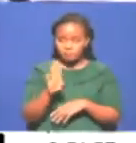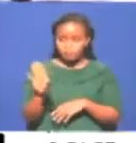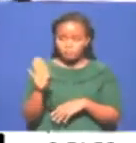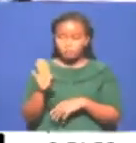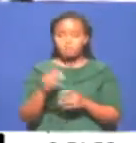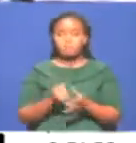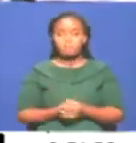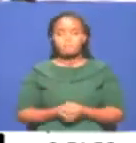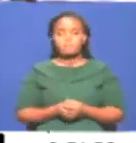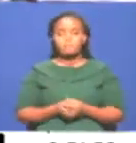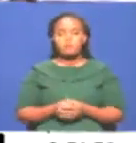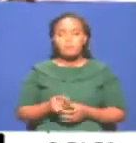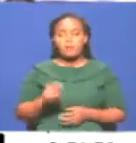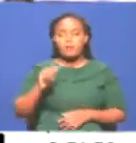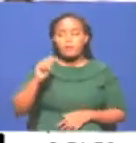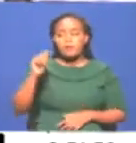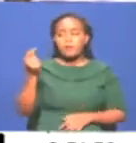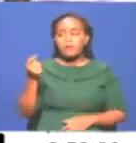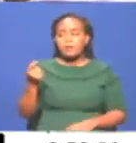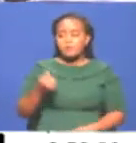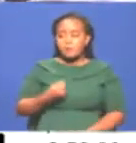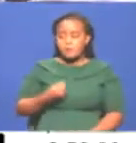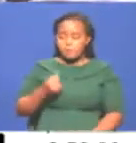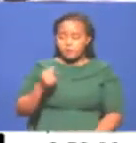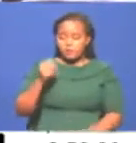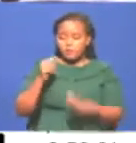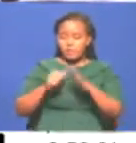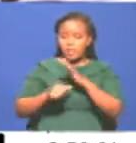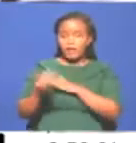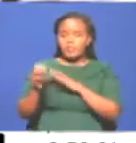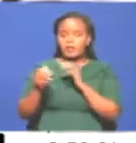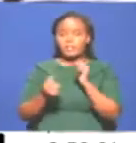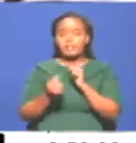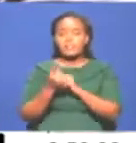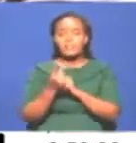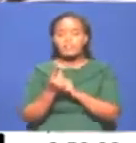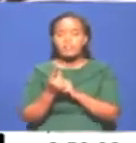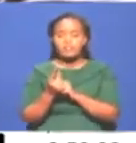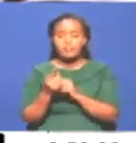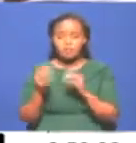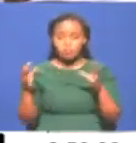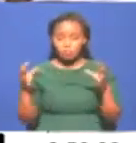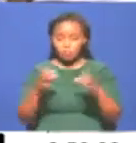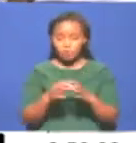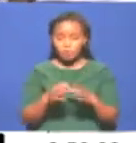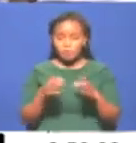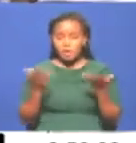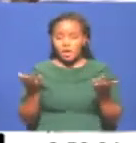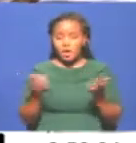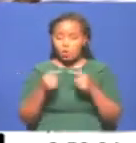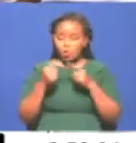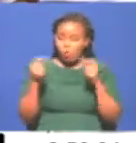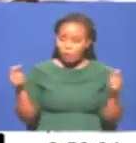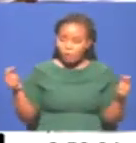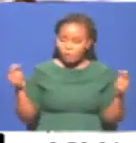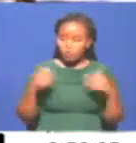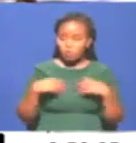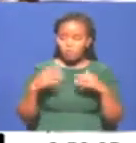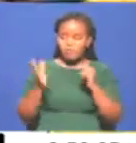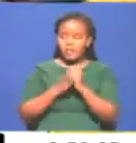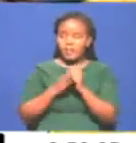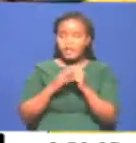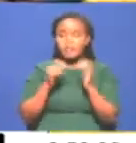Kenya's Elizabeth Kasidi dominated the under 11 girls category by annihilating all her opponents to score a whopping 9 points